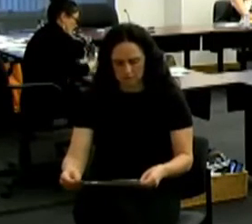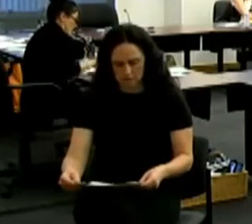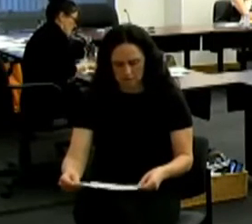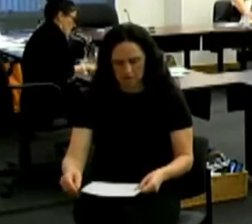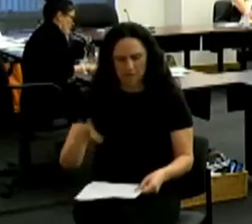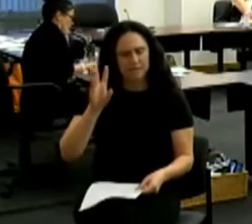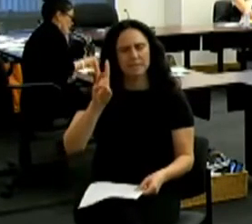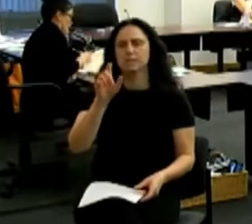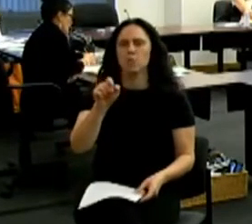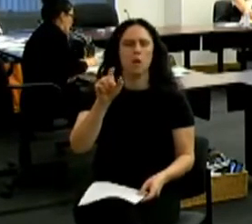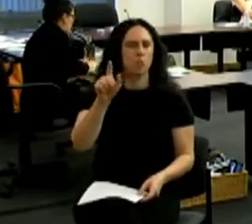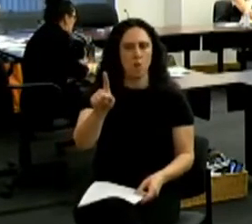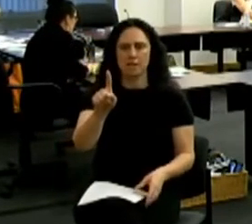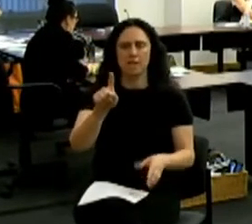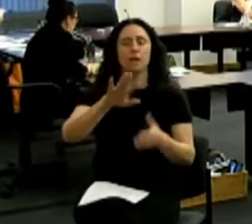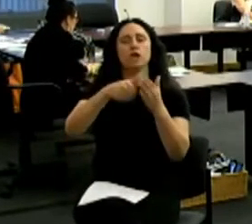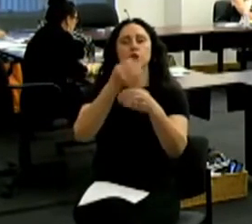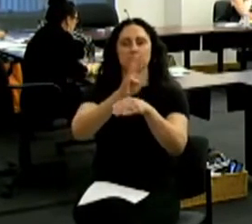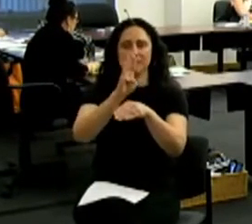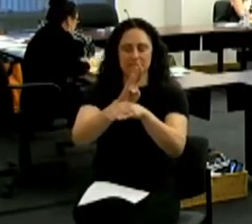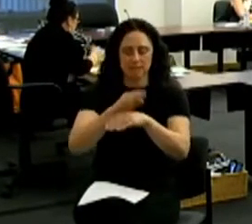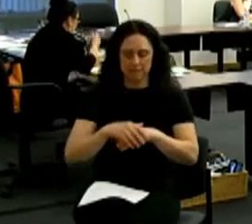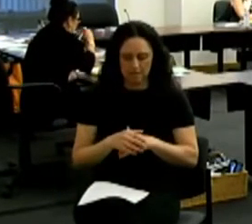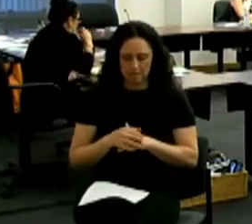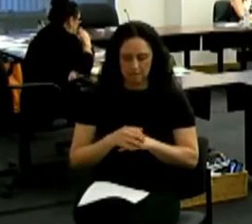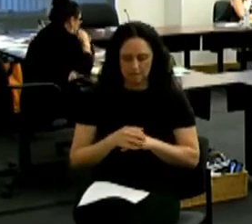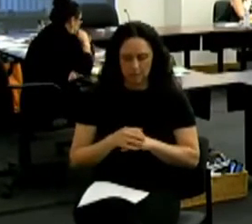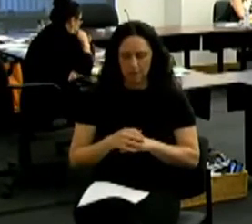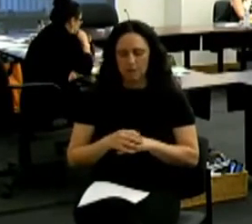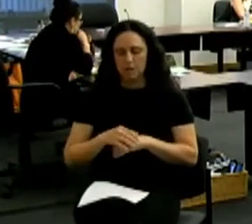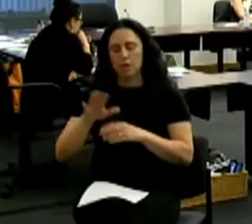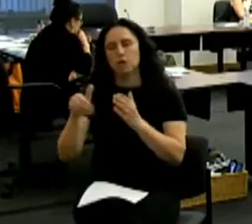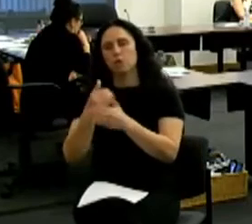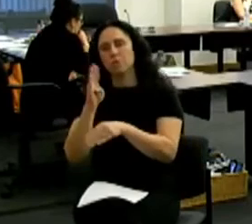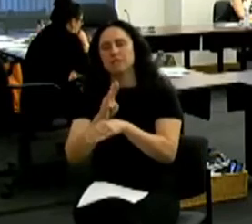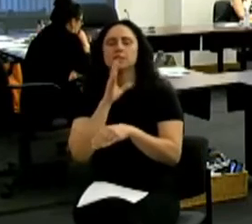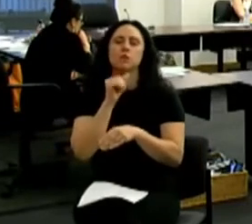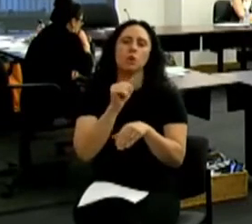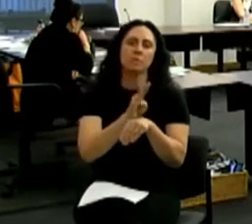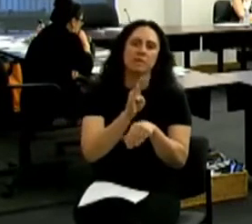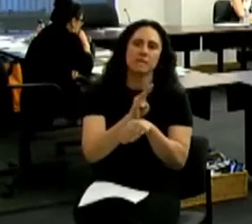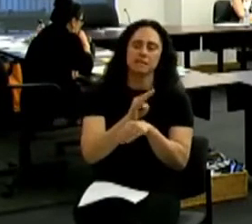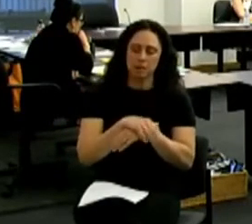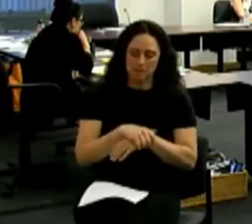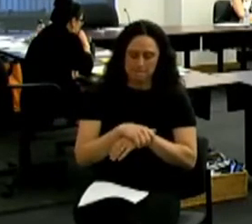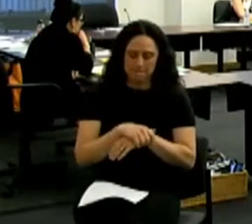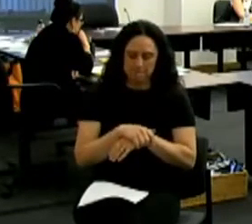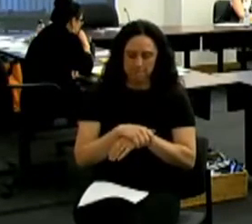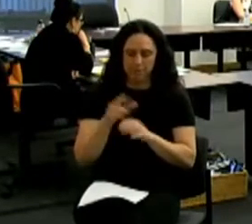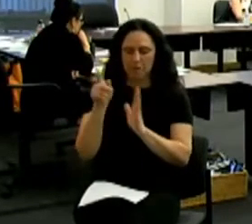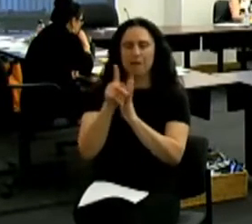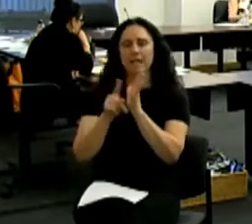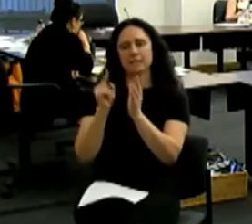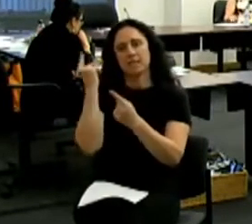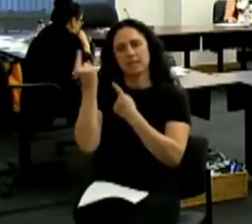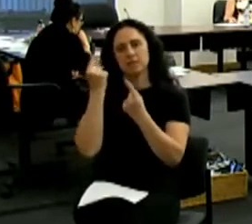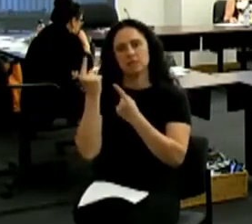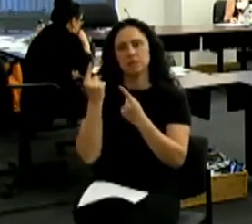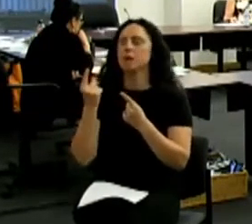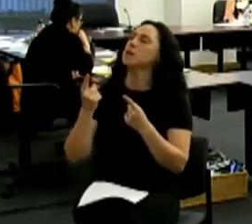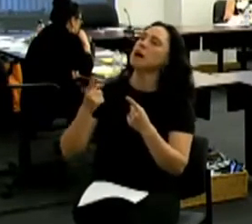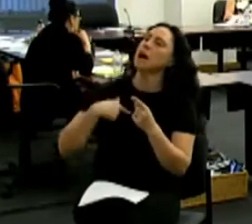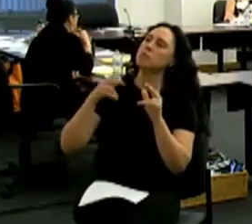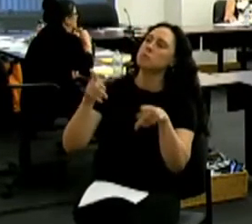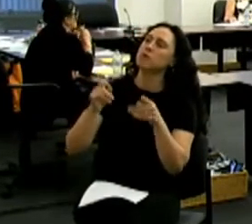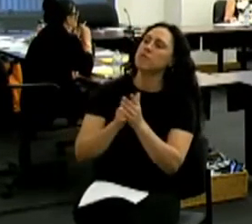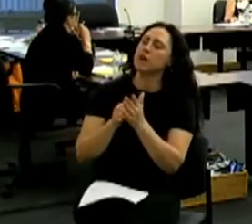6.1. 6.1, new business, old business. 6.1, policy consideration. I'm the one that